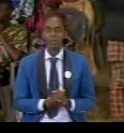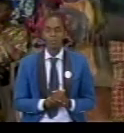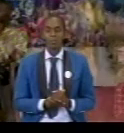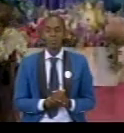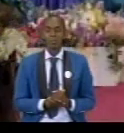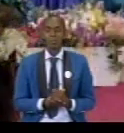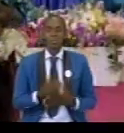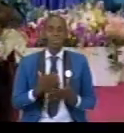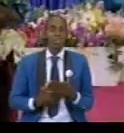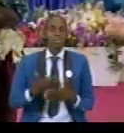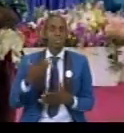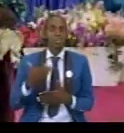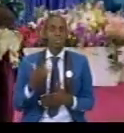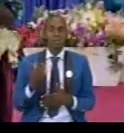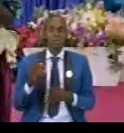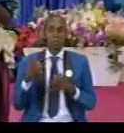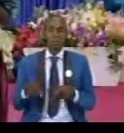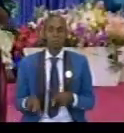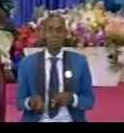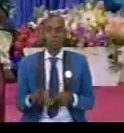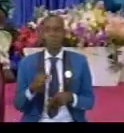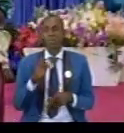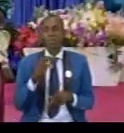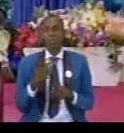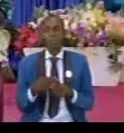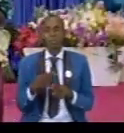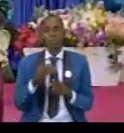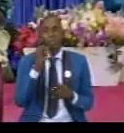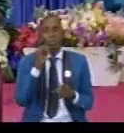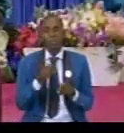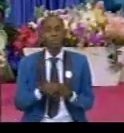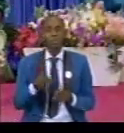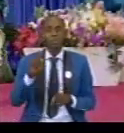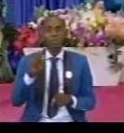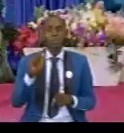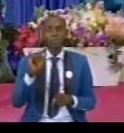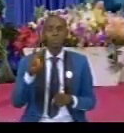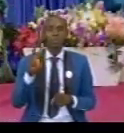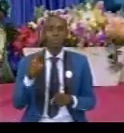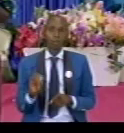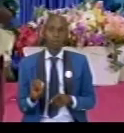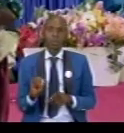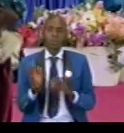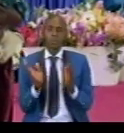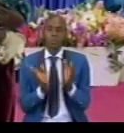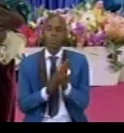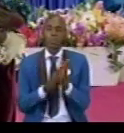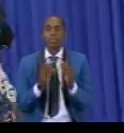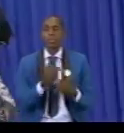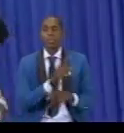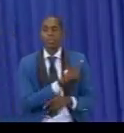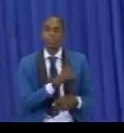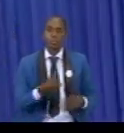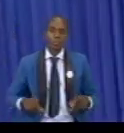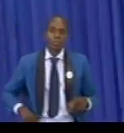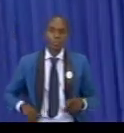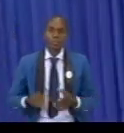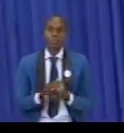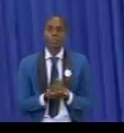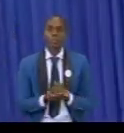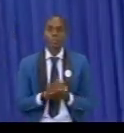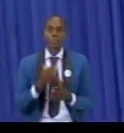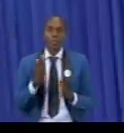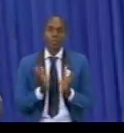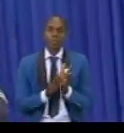Next testifier is Sister Taiwo Akinseye. Praise the Lord. Praise the